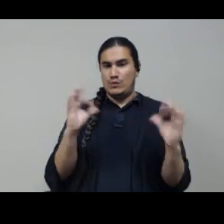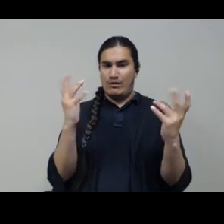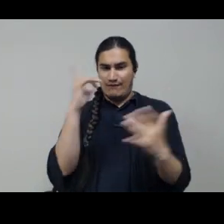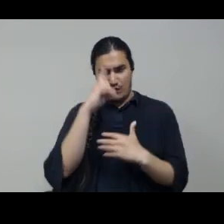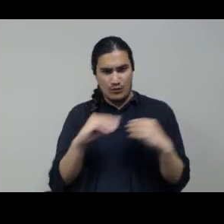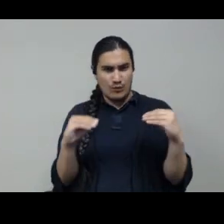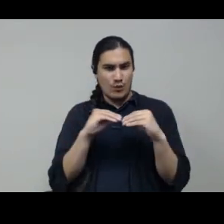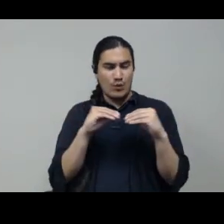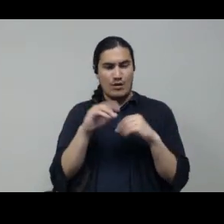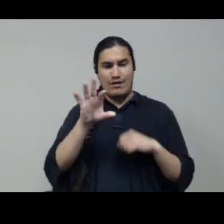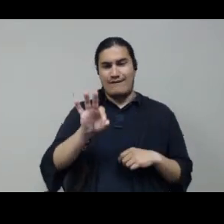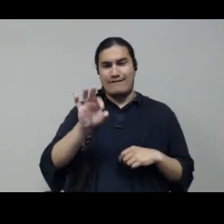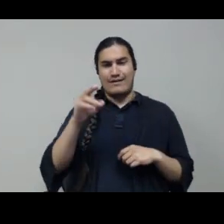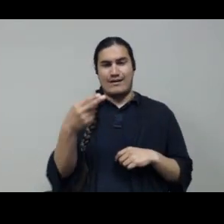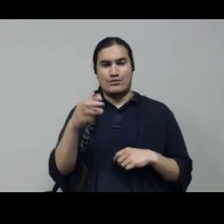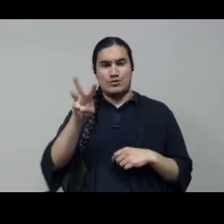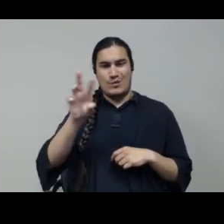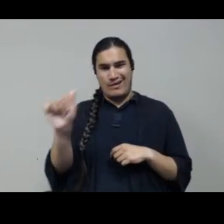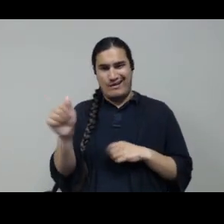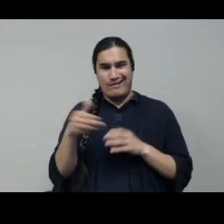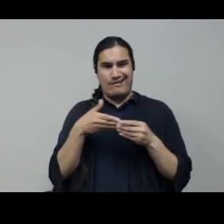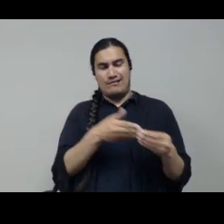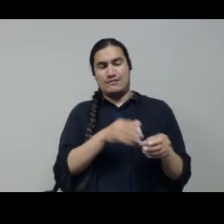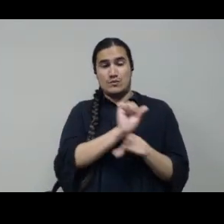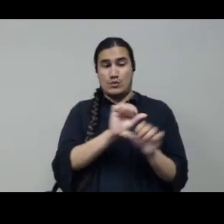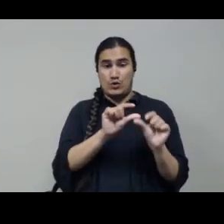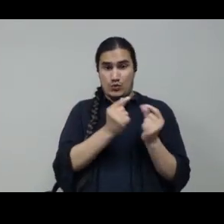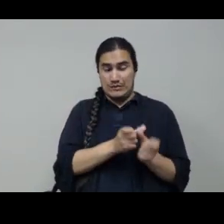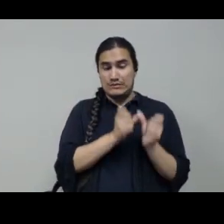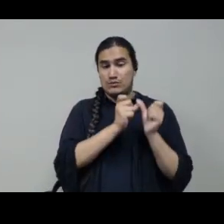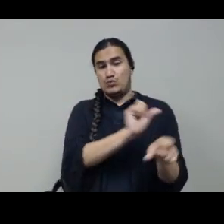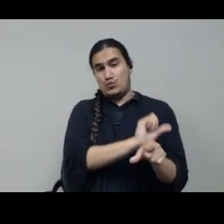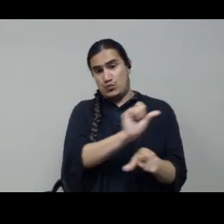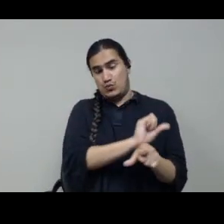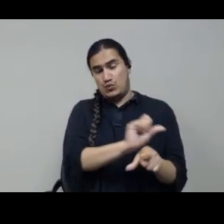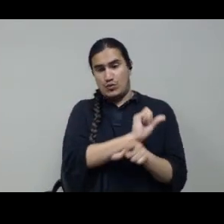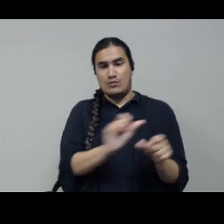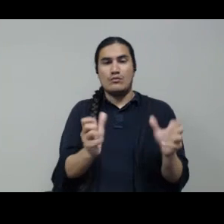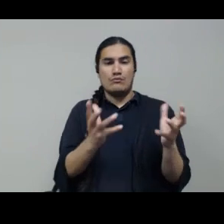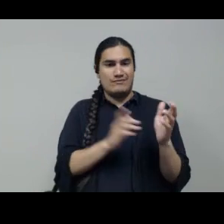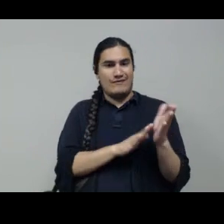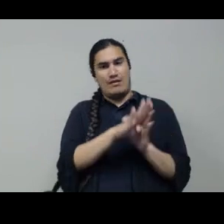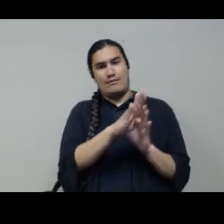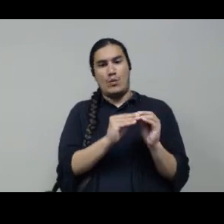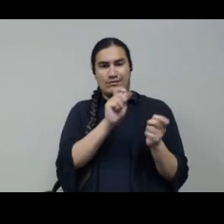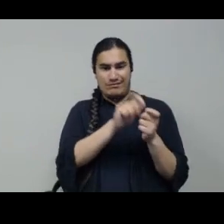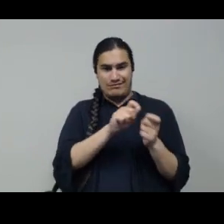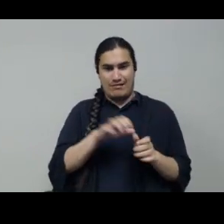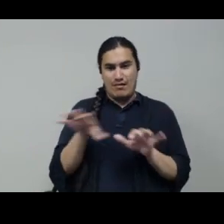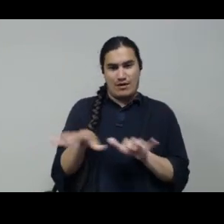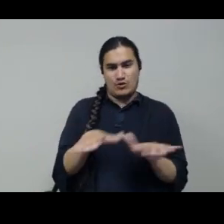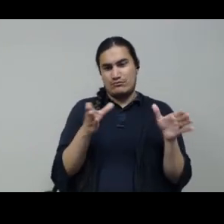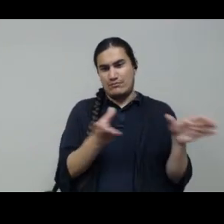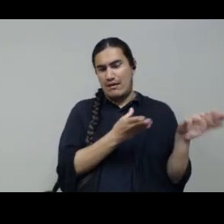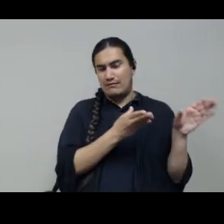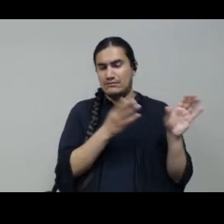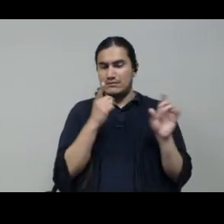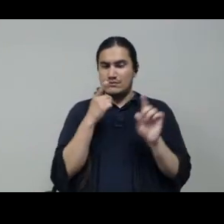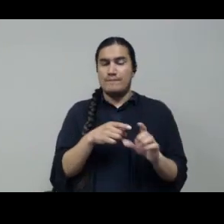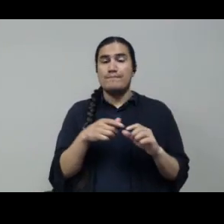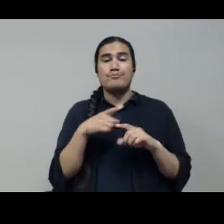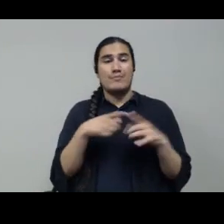additional FHWA guidance and as the working groups continue to develop more detailed action plans. But to summarize at a